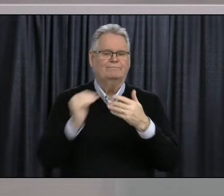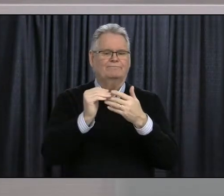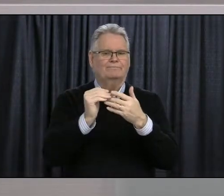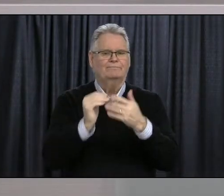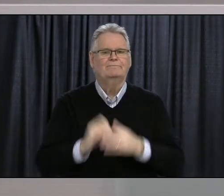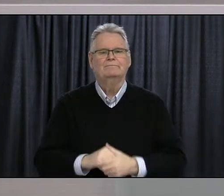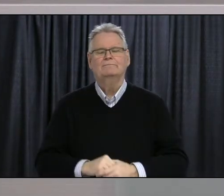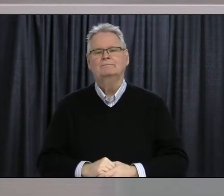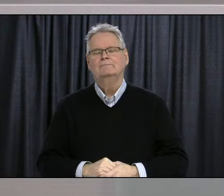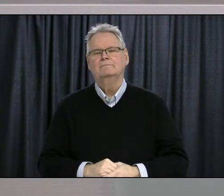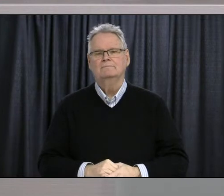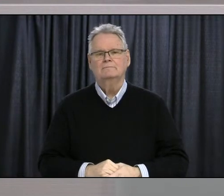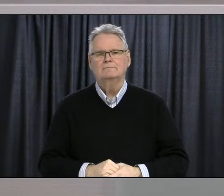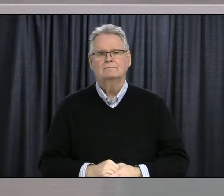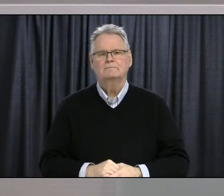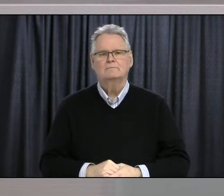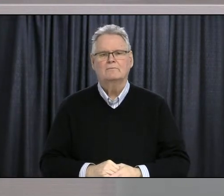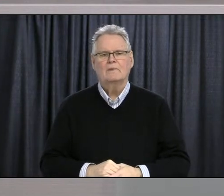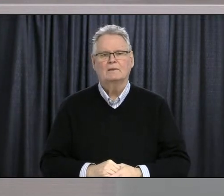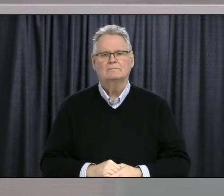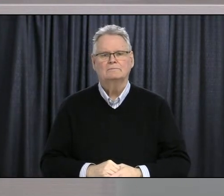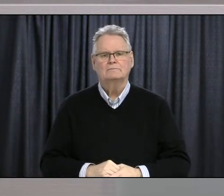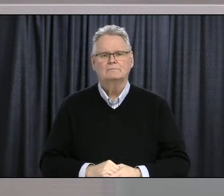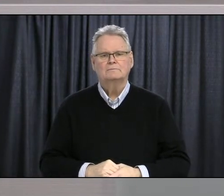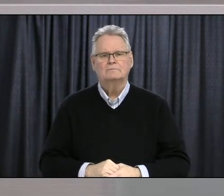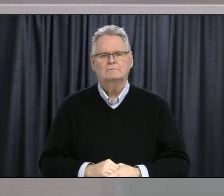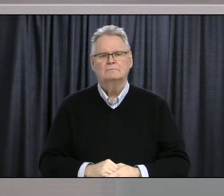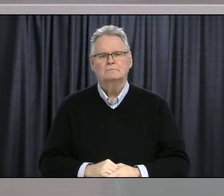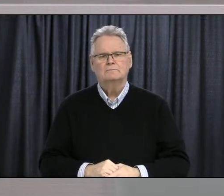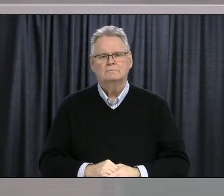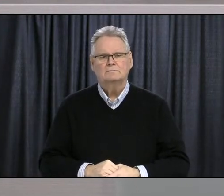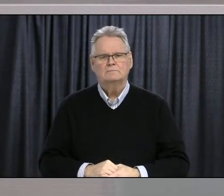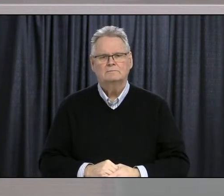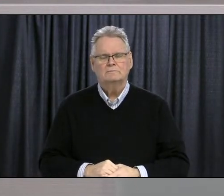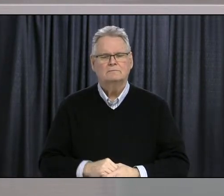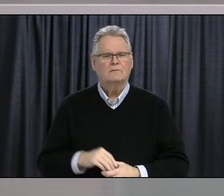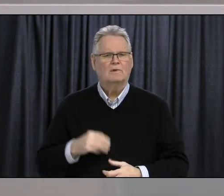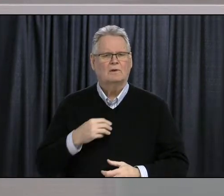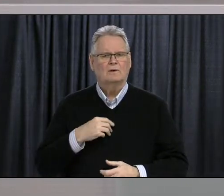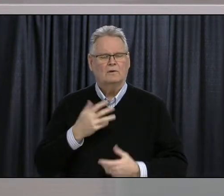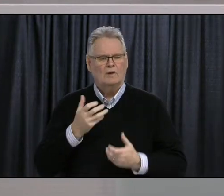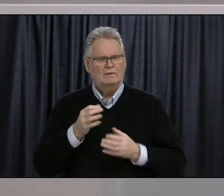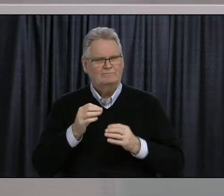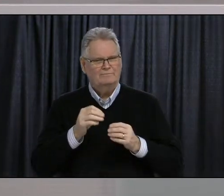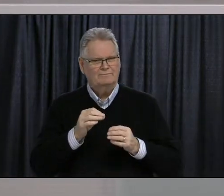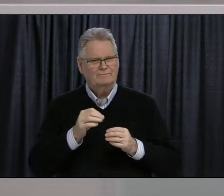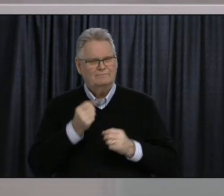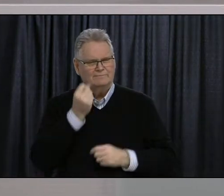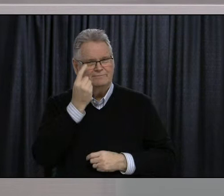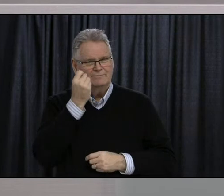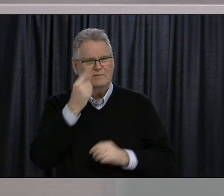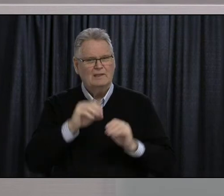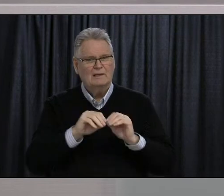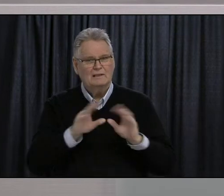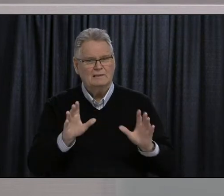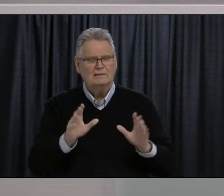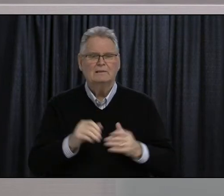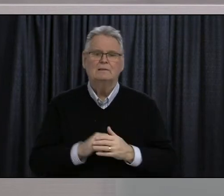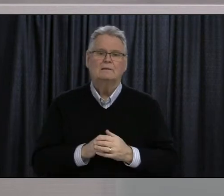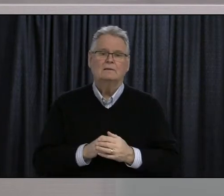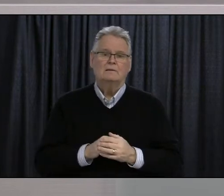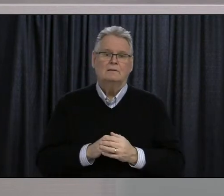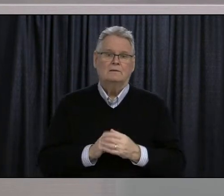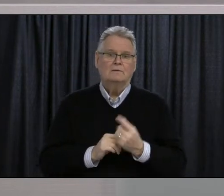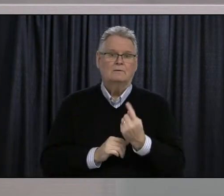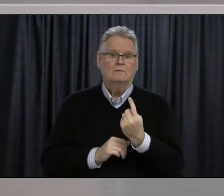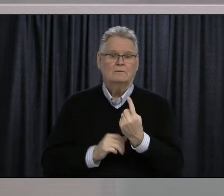on Wednesday or yesterday. You mentioned the first case might link back to New Year's, and I was hoping clarification on that. Do you mean like